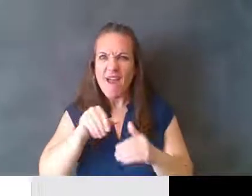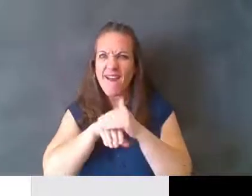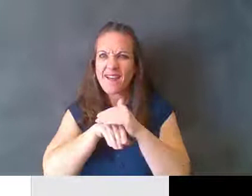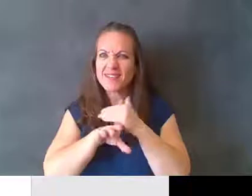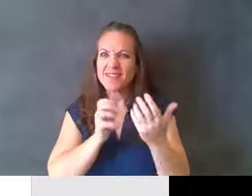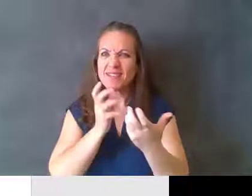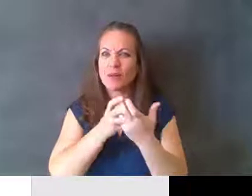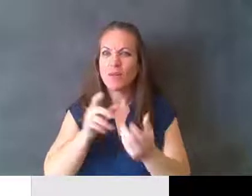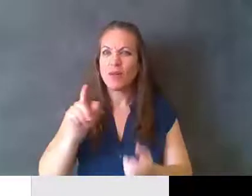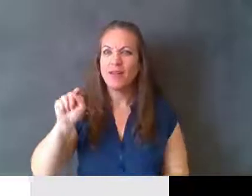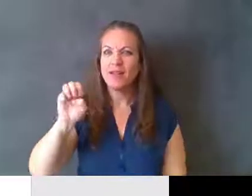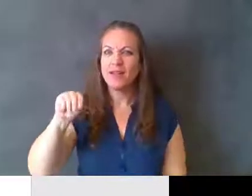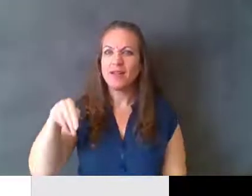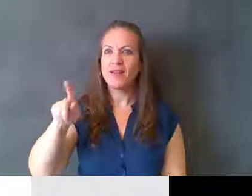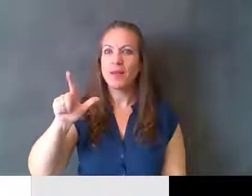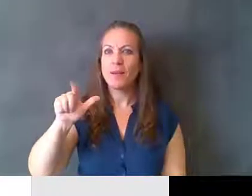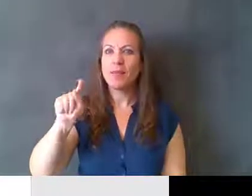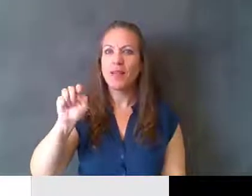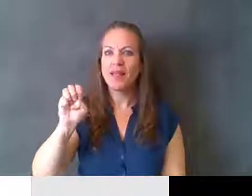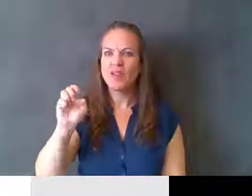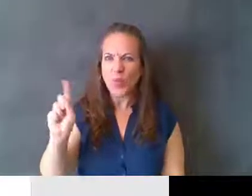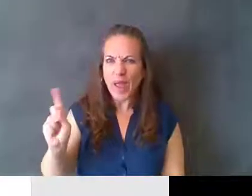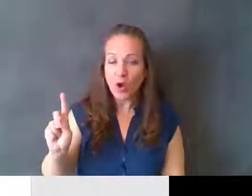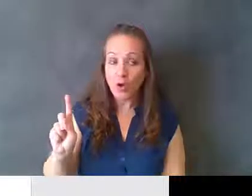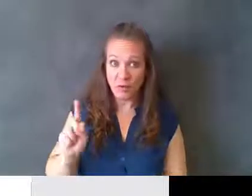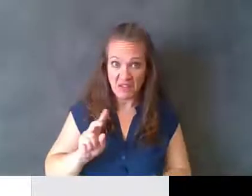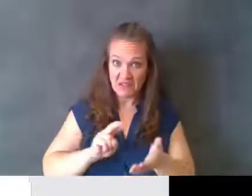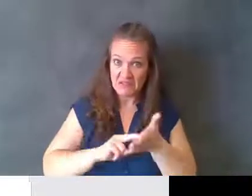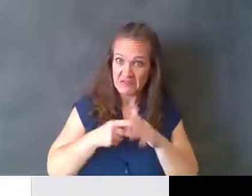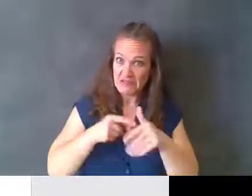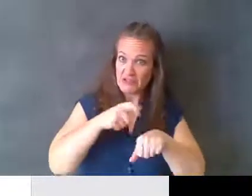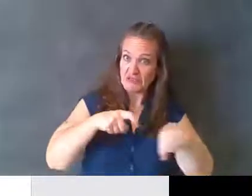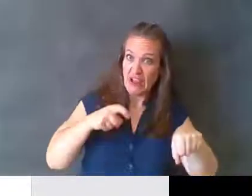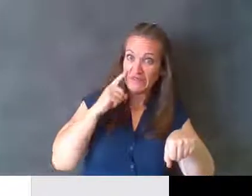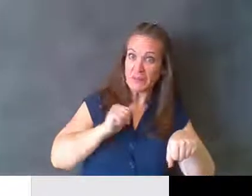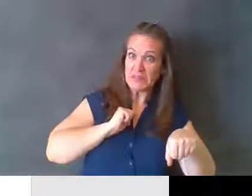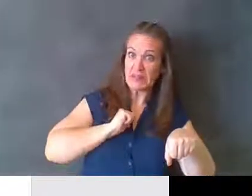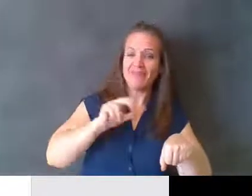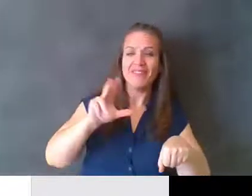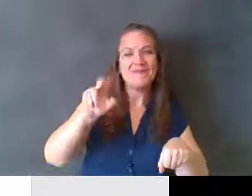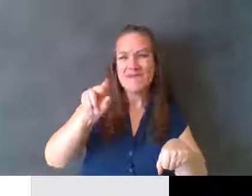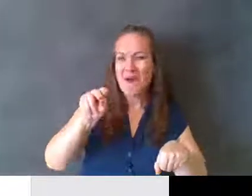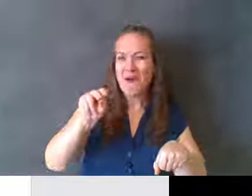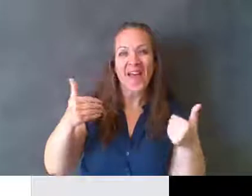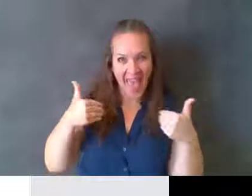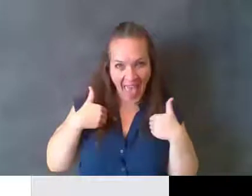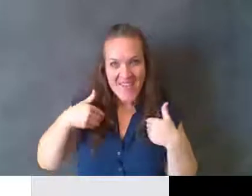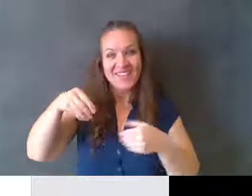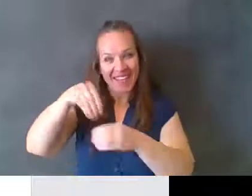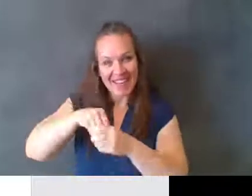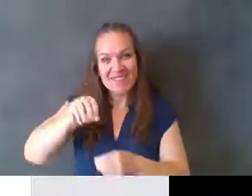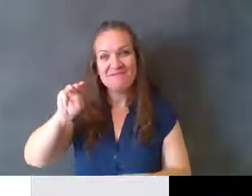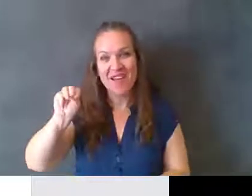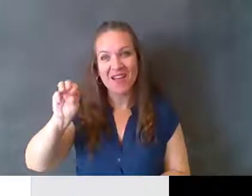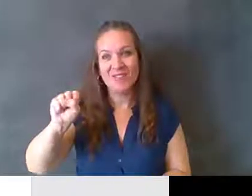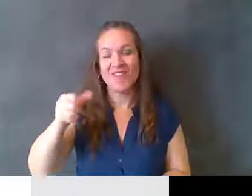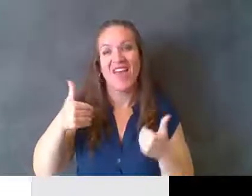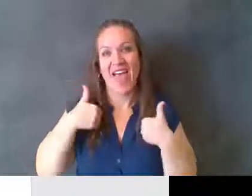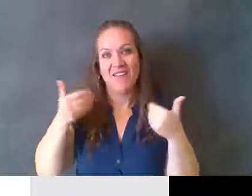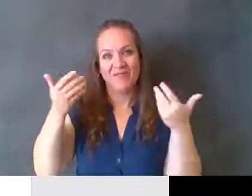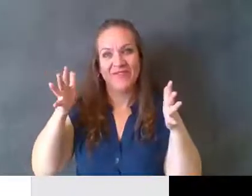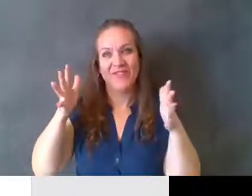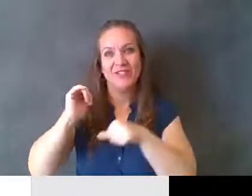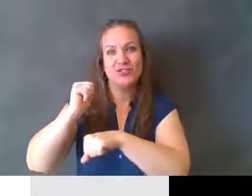to start from scratch. There are built-in templates included in Microsoft that you can use that have a lot